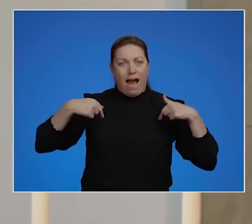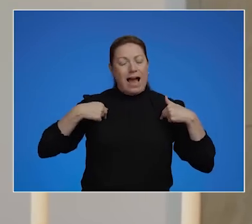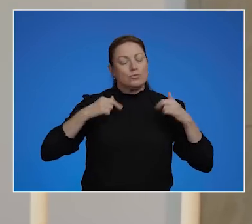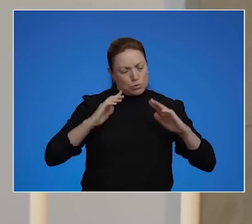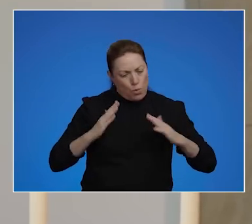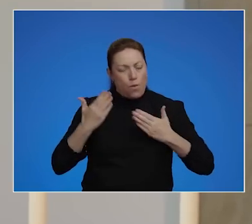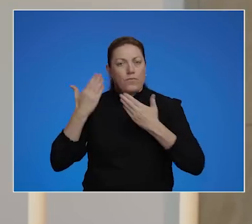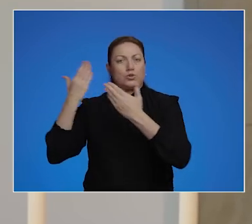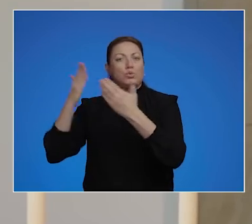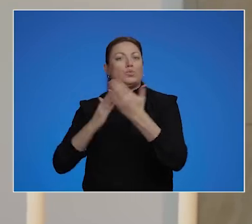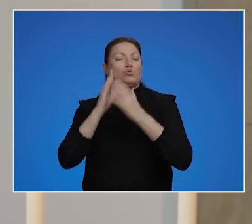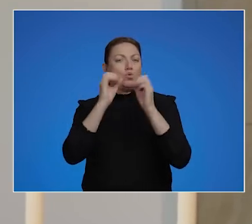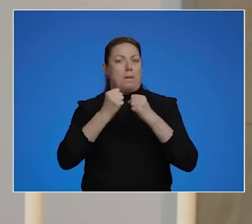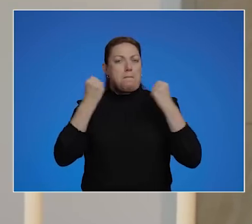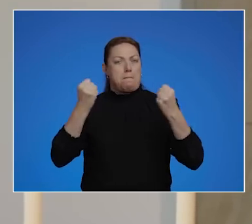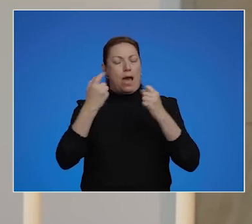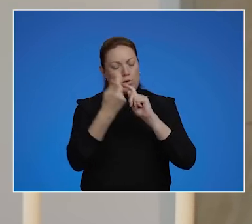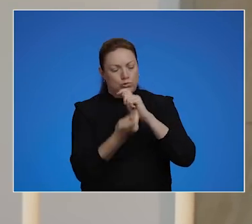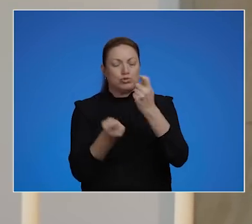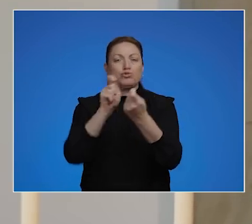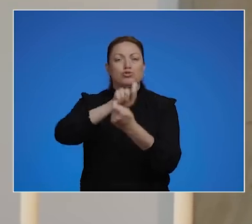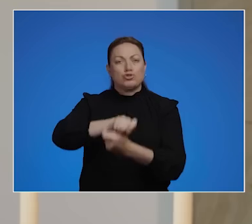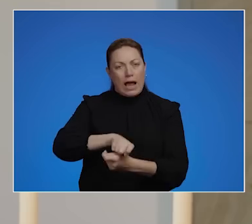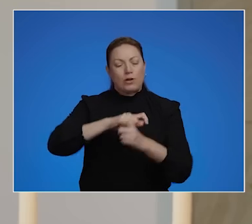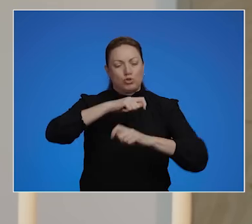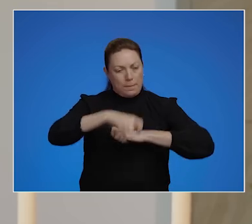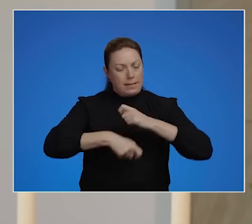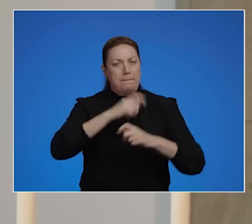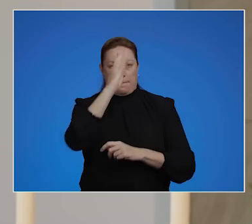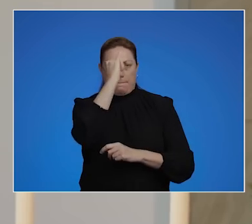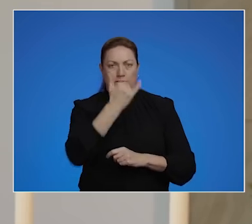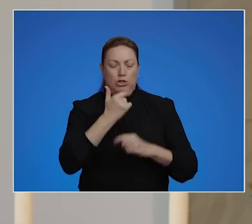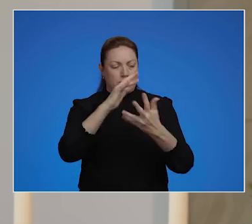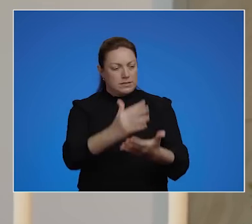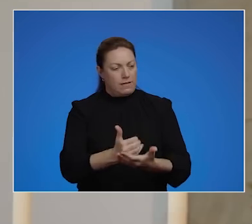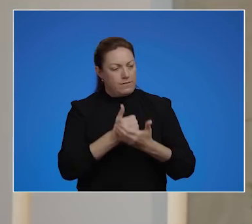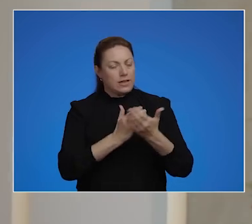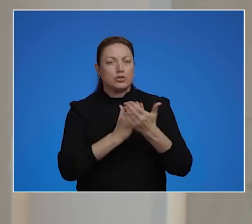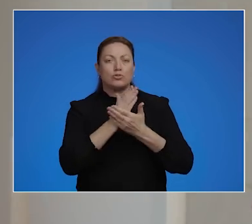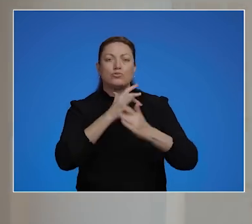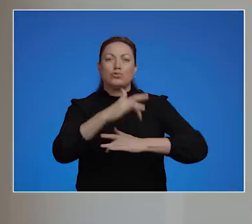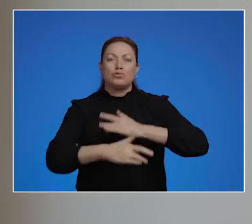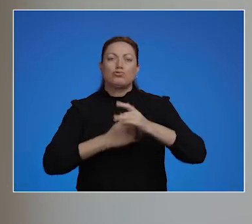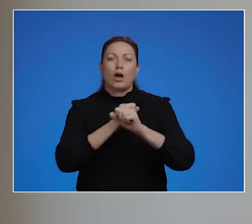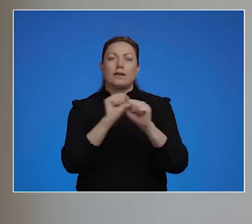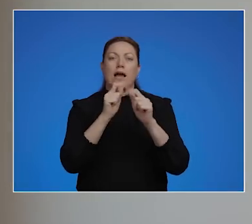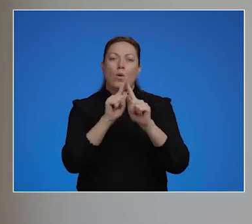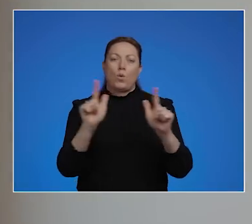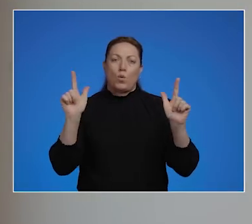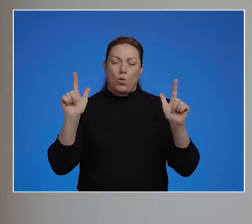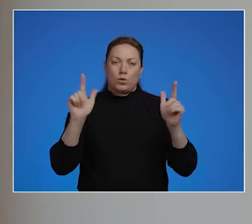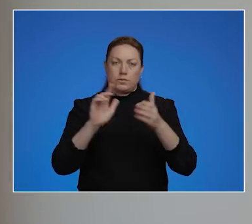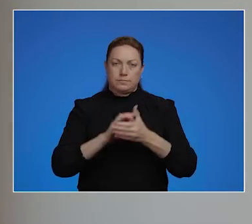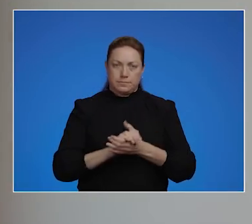and by your power you transform them into the mystery of our salvation through Christ our Lord.